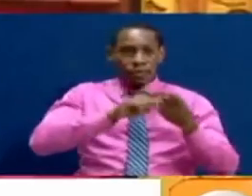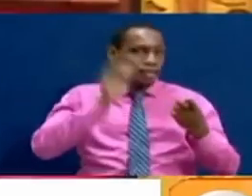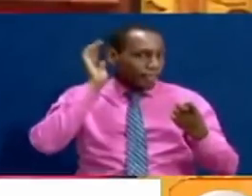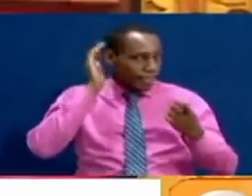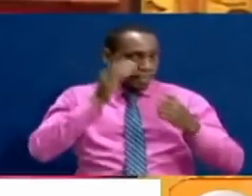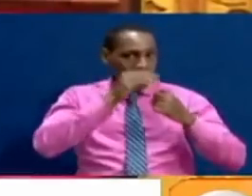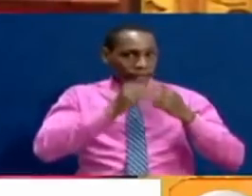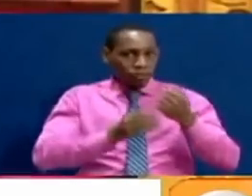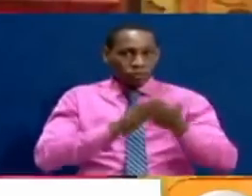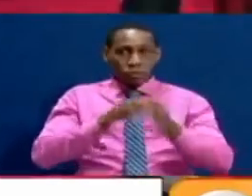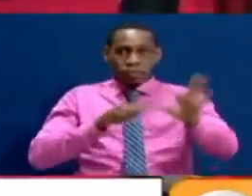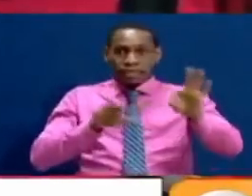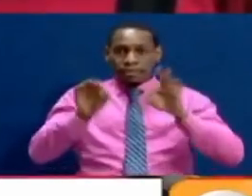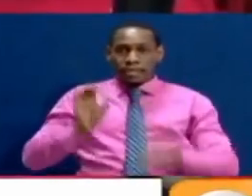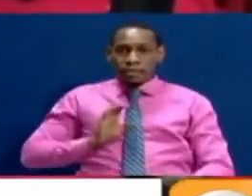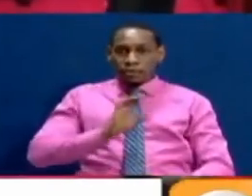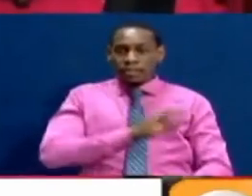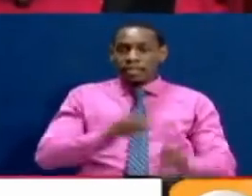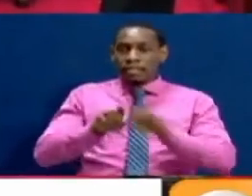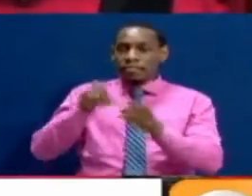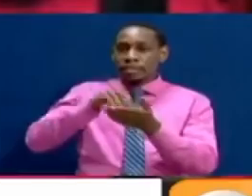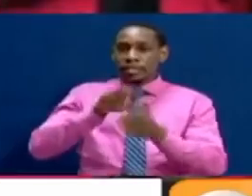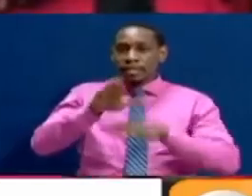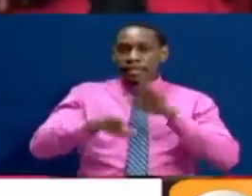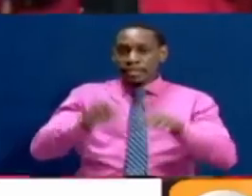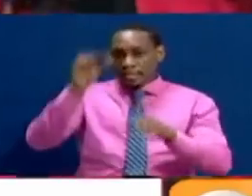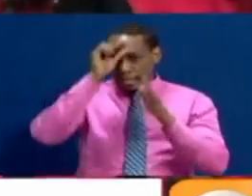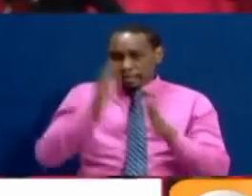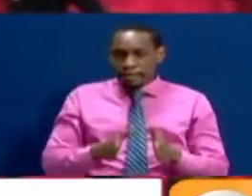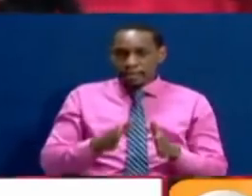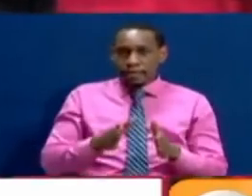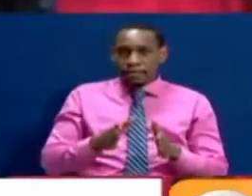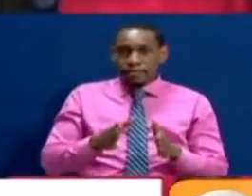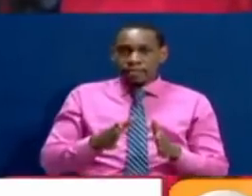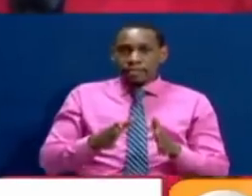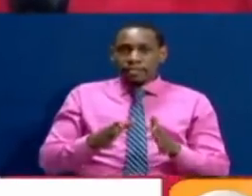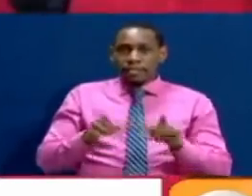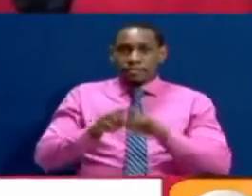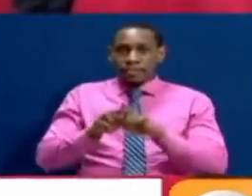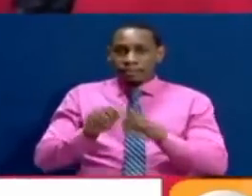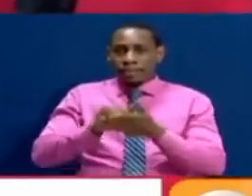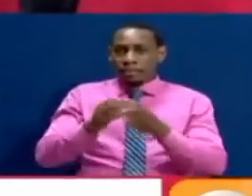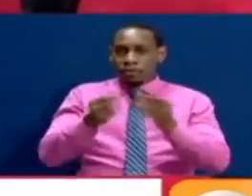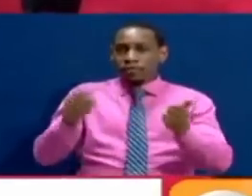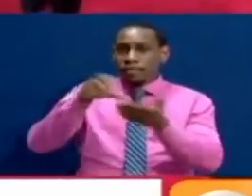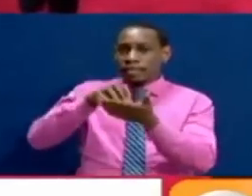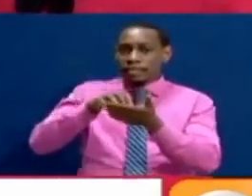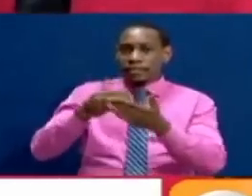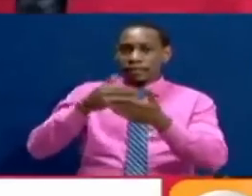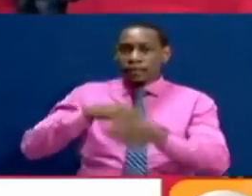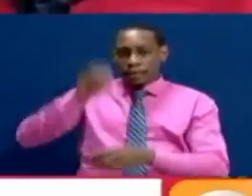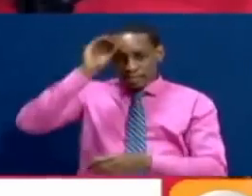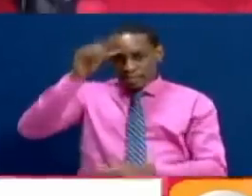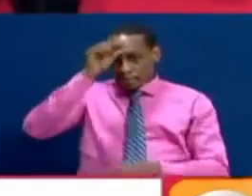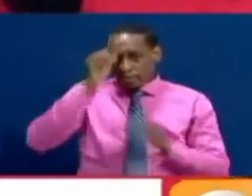hear Sonko through a select committee, as was in the case with Kirinyaga Governor Anne Waiguru, as was used to handle the case of former